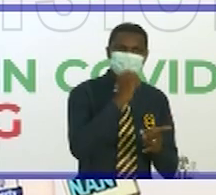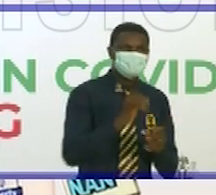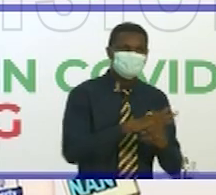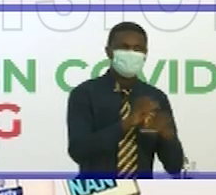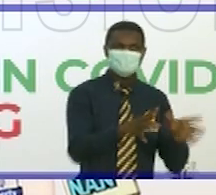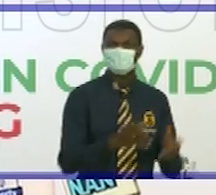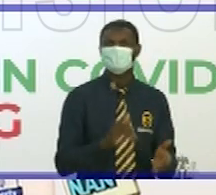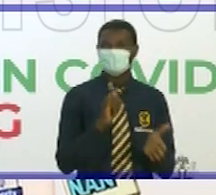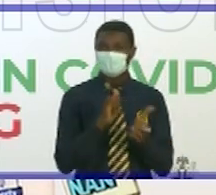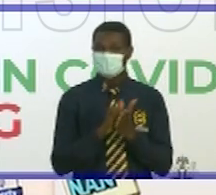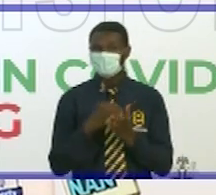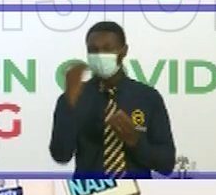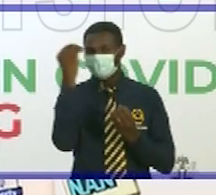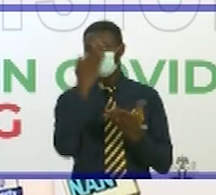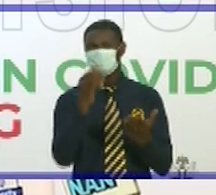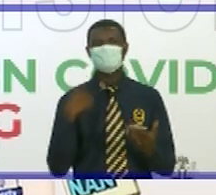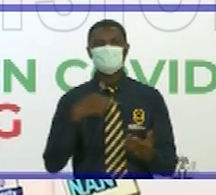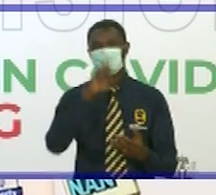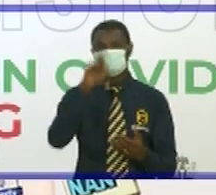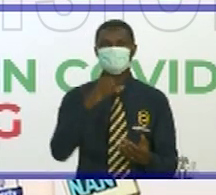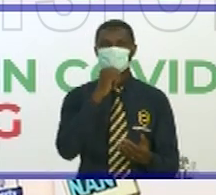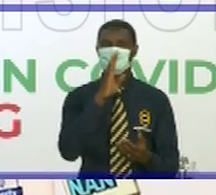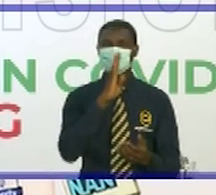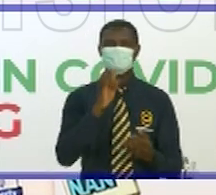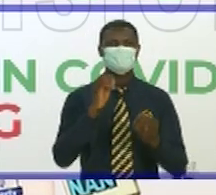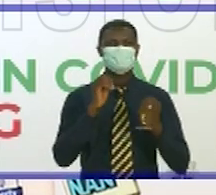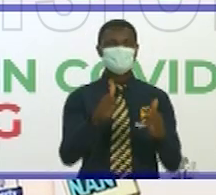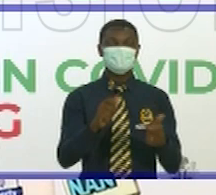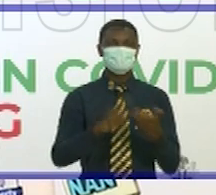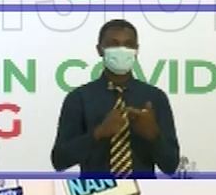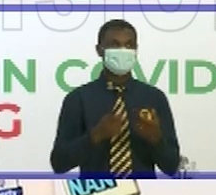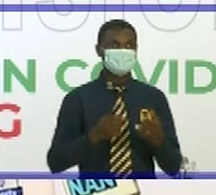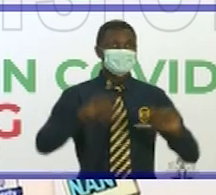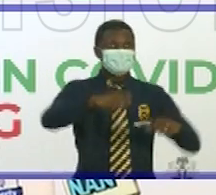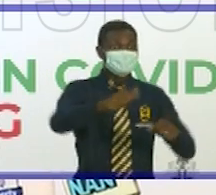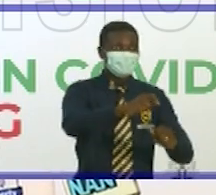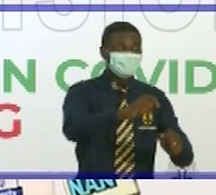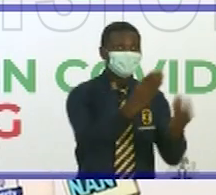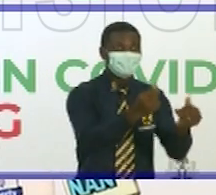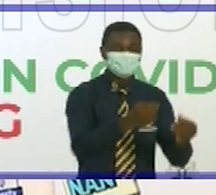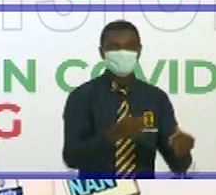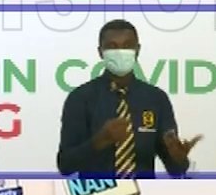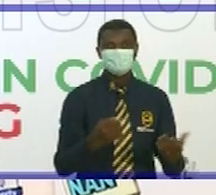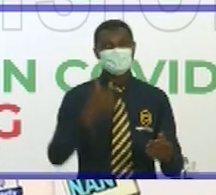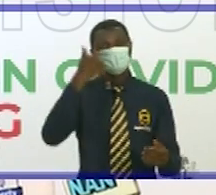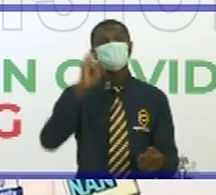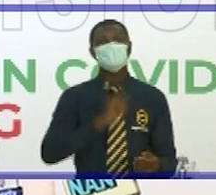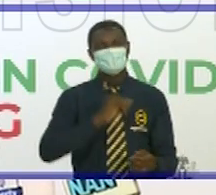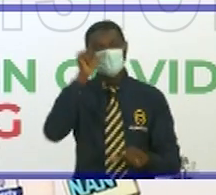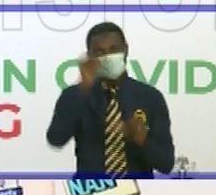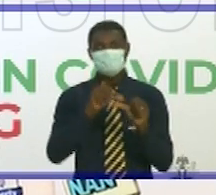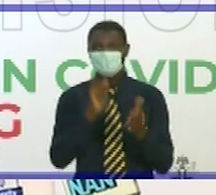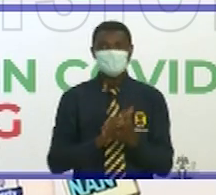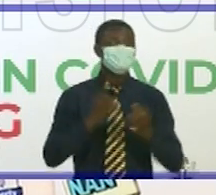be too quick to jump to conclusions. Because when this thing came on here, I knew we were